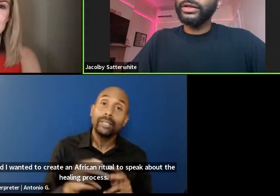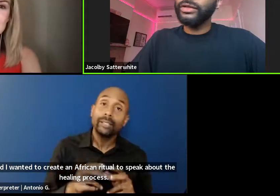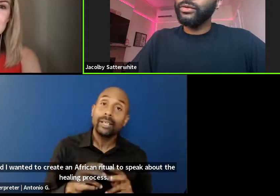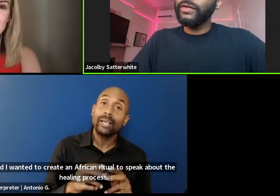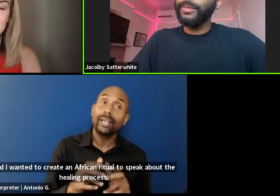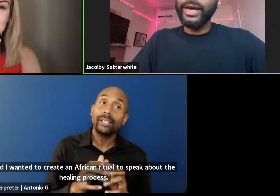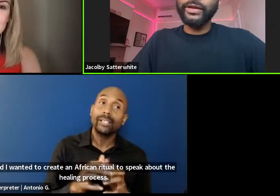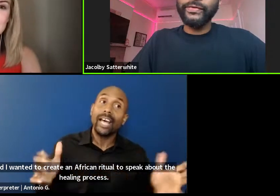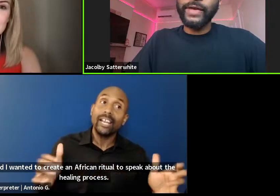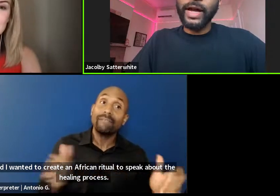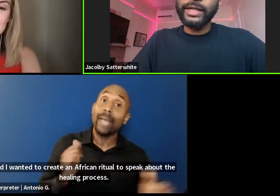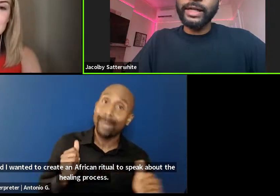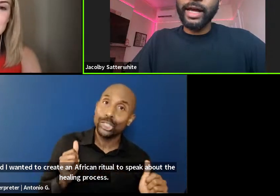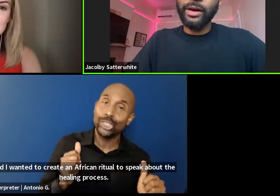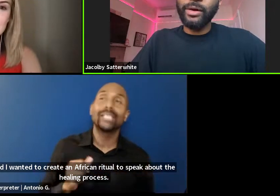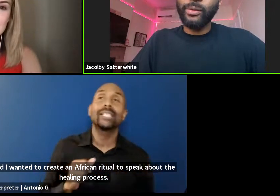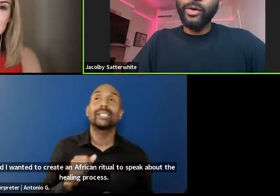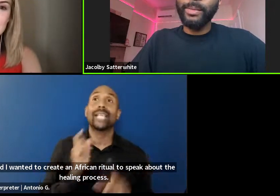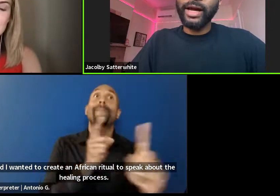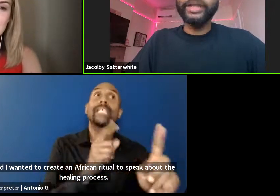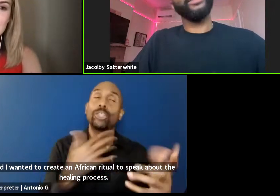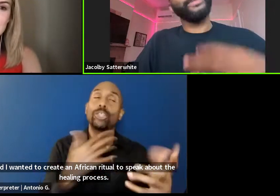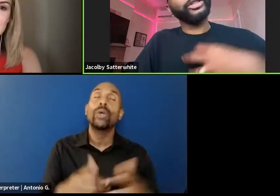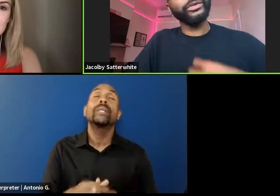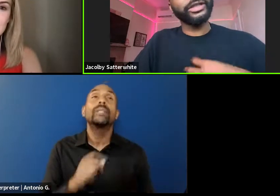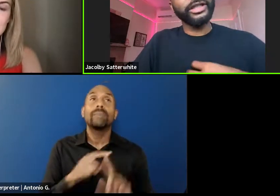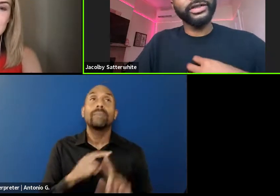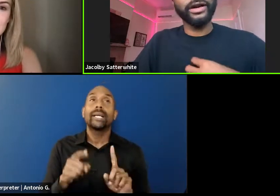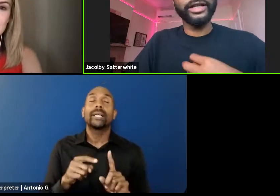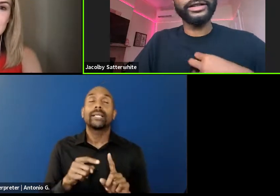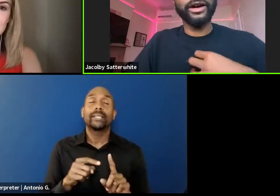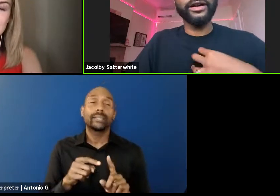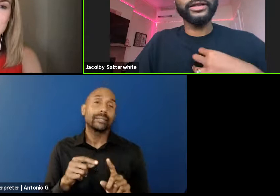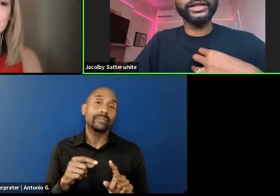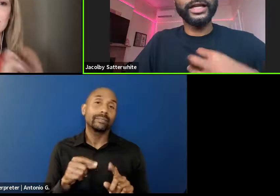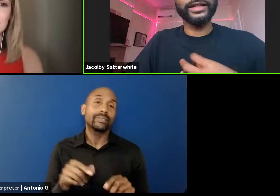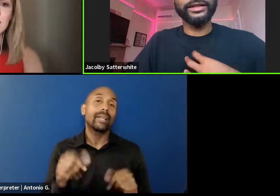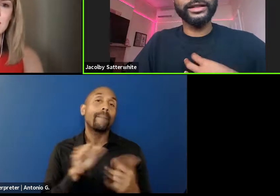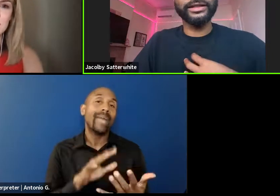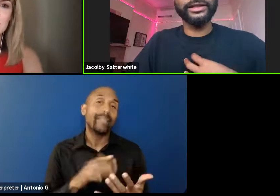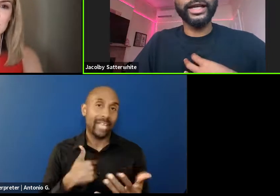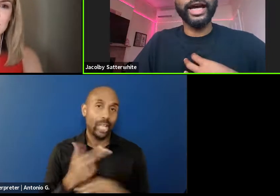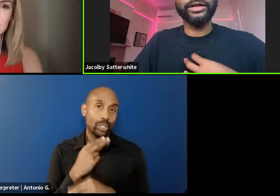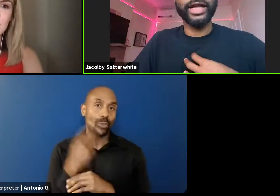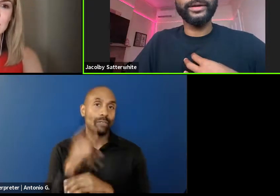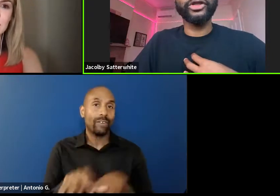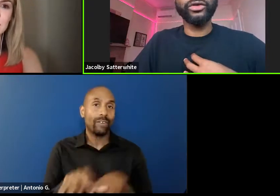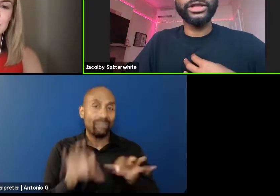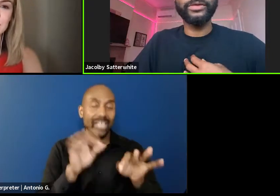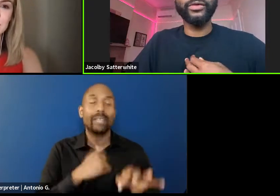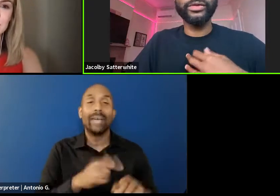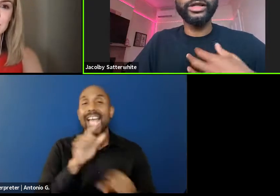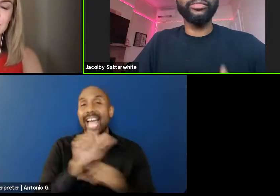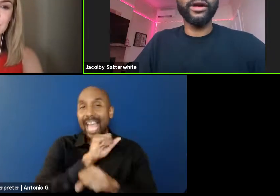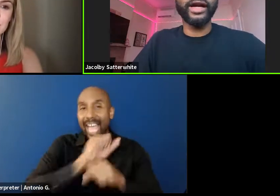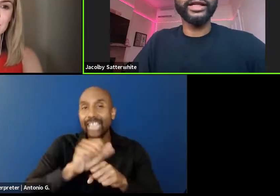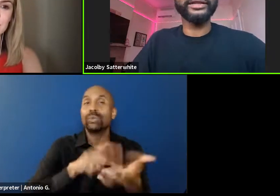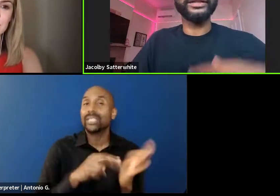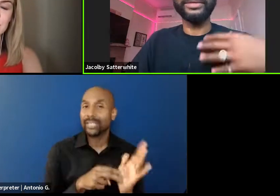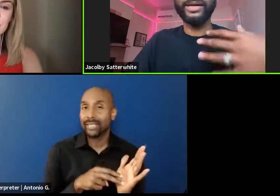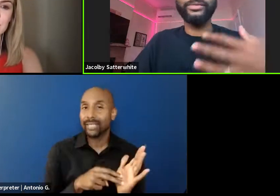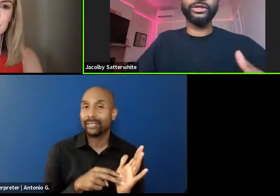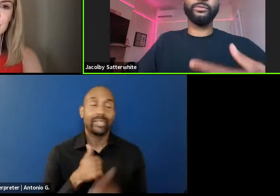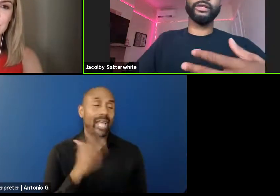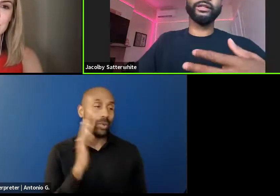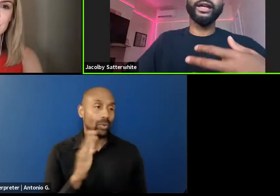you know, it's a sort of a method of finding out what my, you know, my true intentions are as an artist psychically. Like I'll like do something really broad